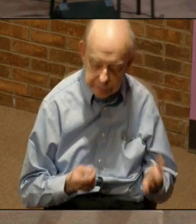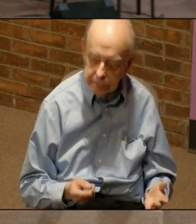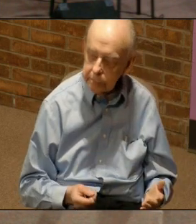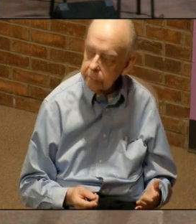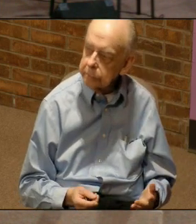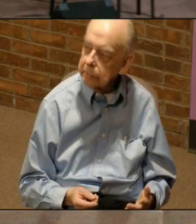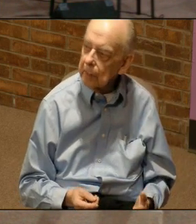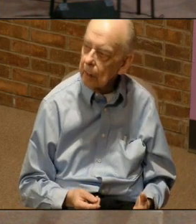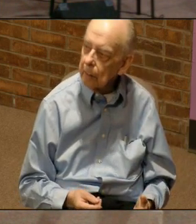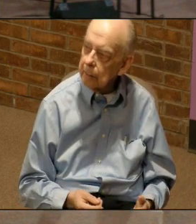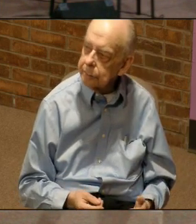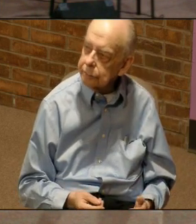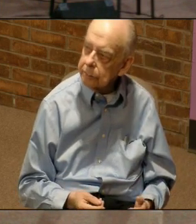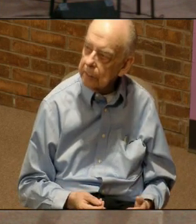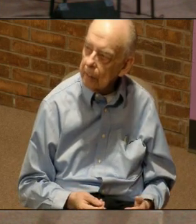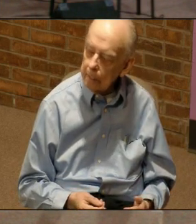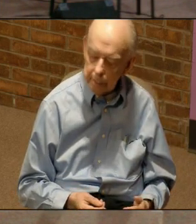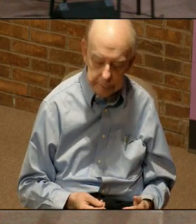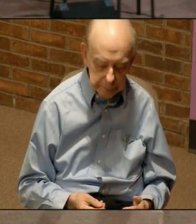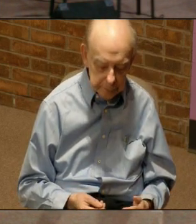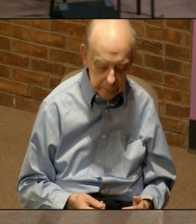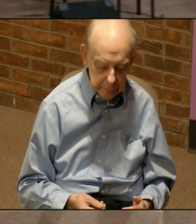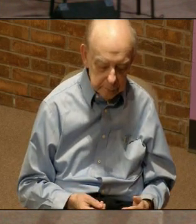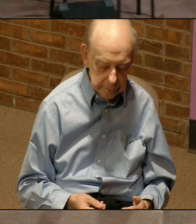says in